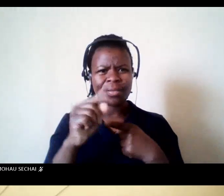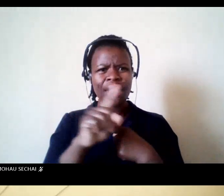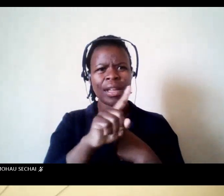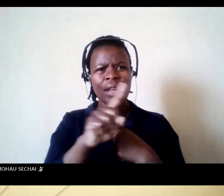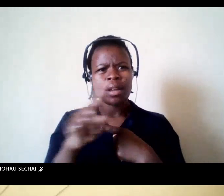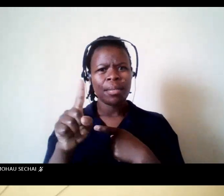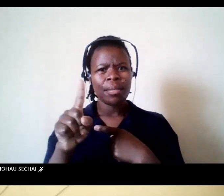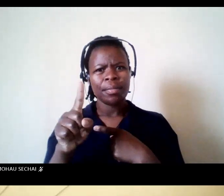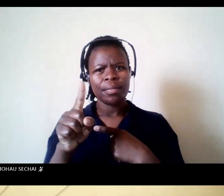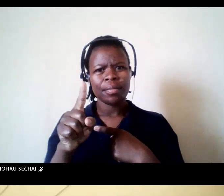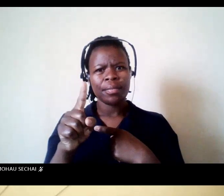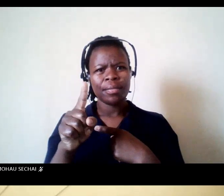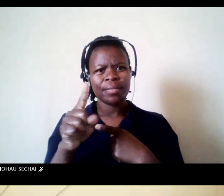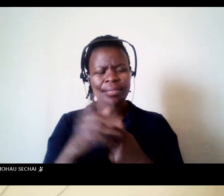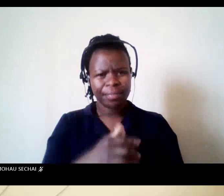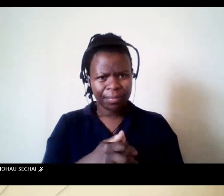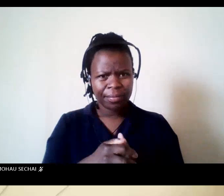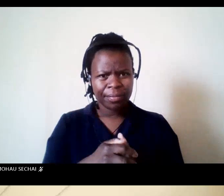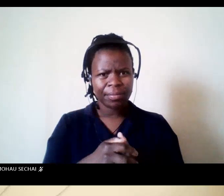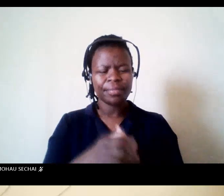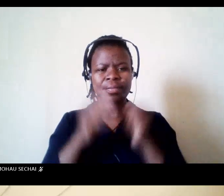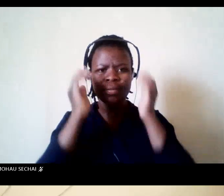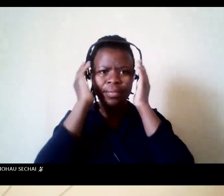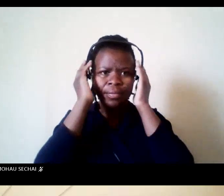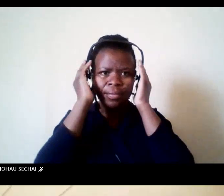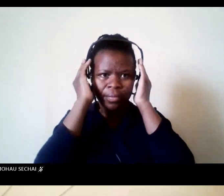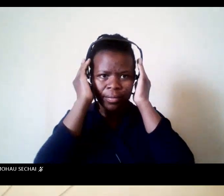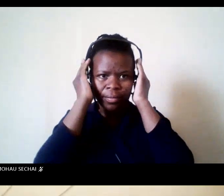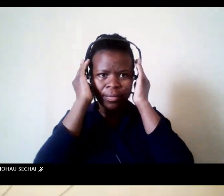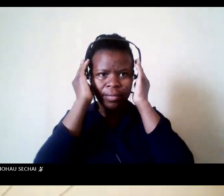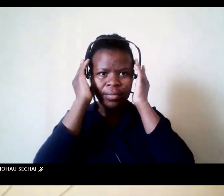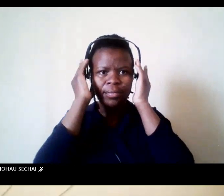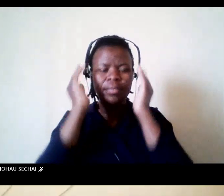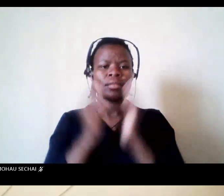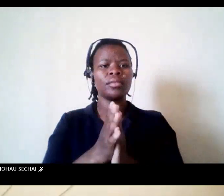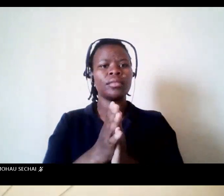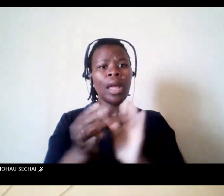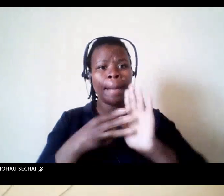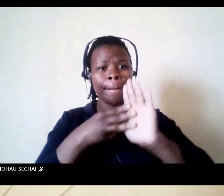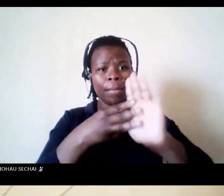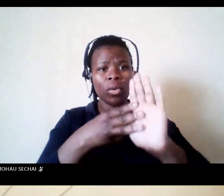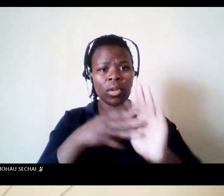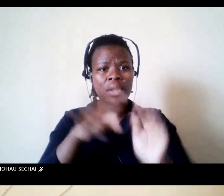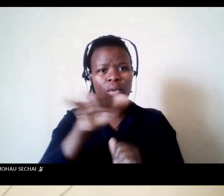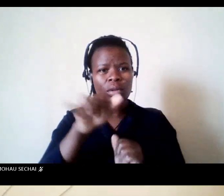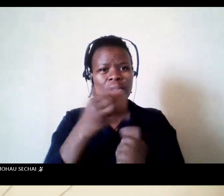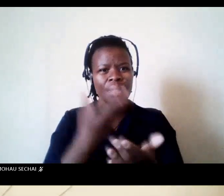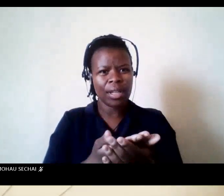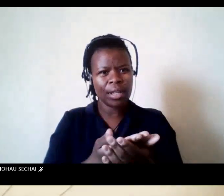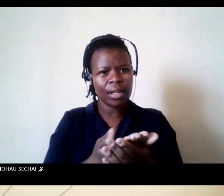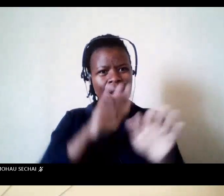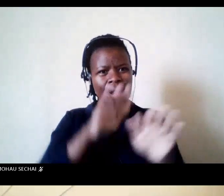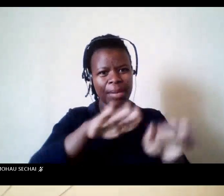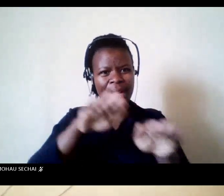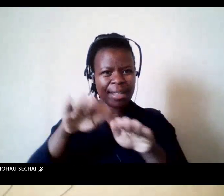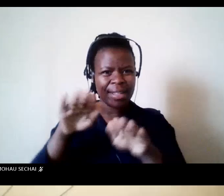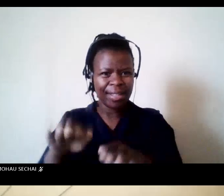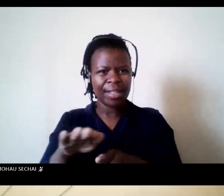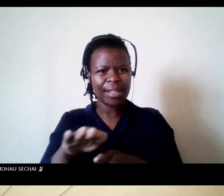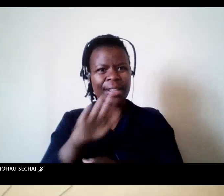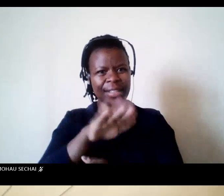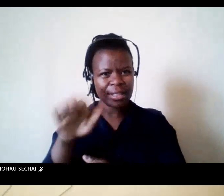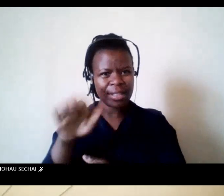Bronfenbrenner's ecological, yes. exactly, ecological model to place, it places the child and caregiver in the